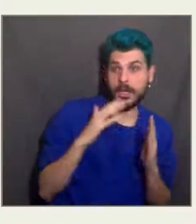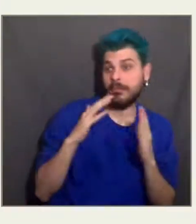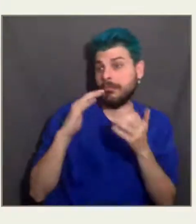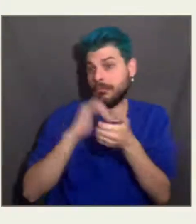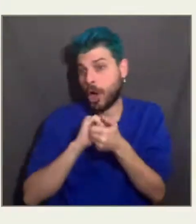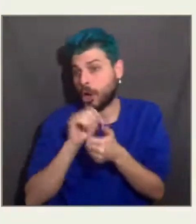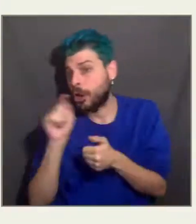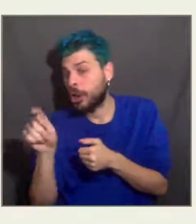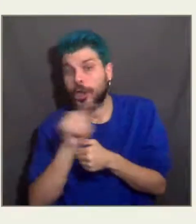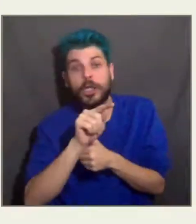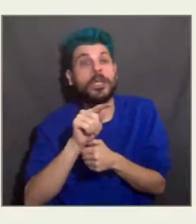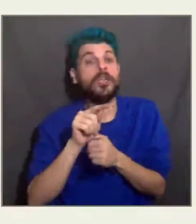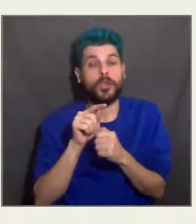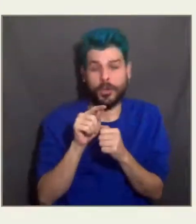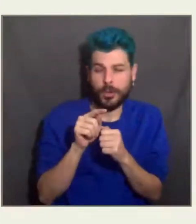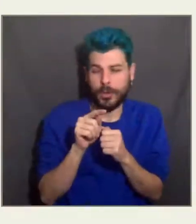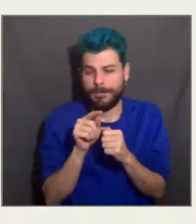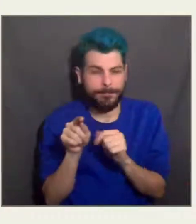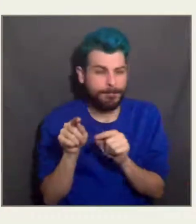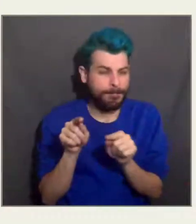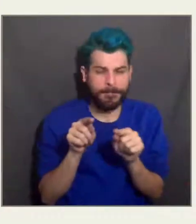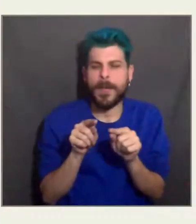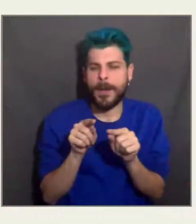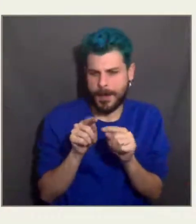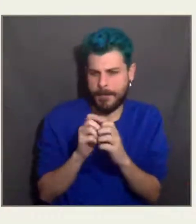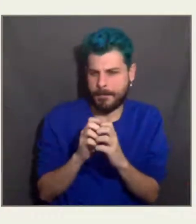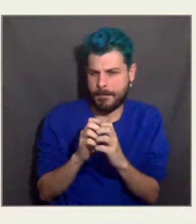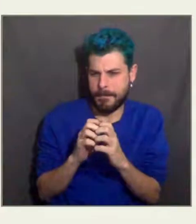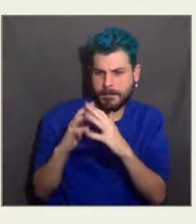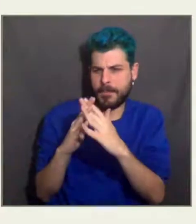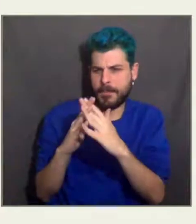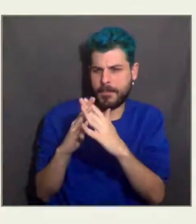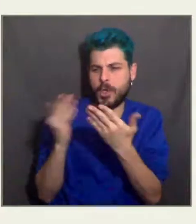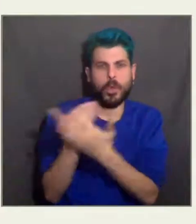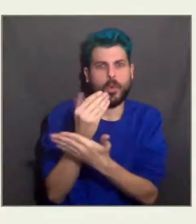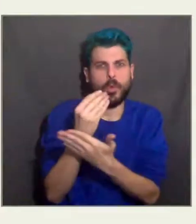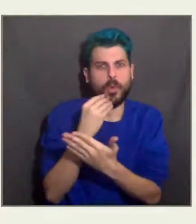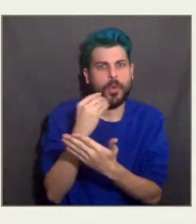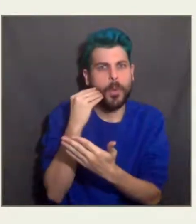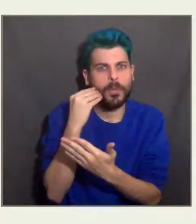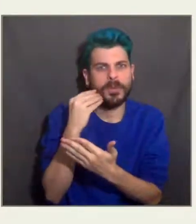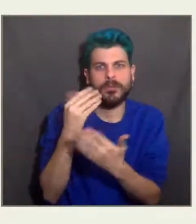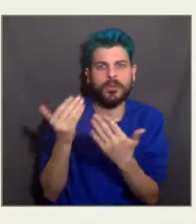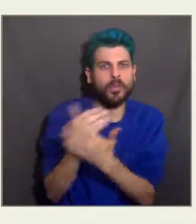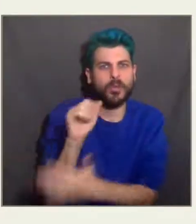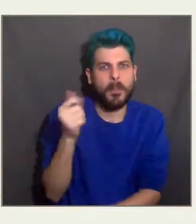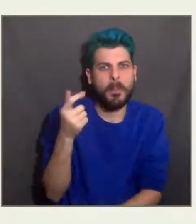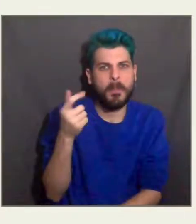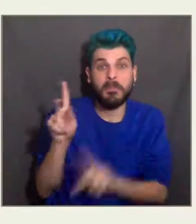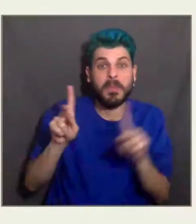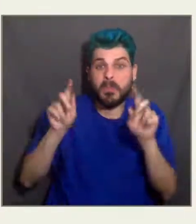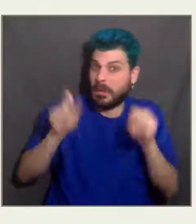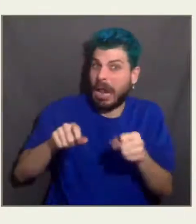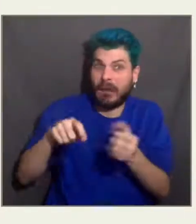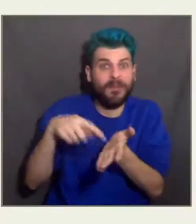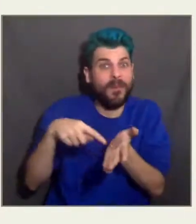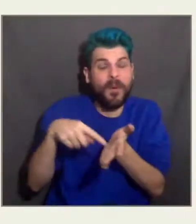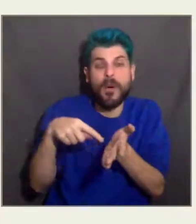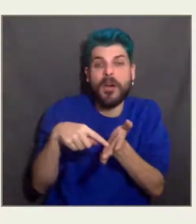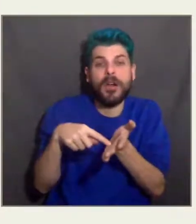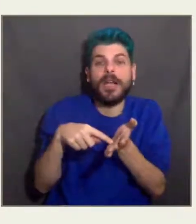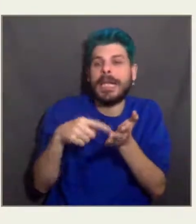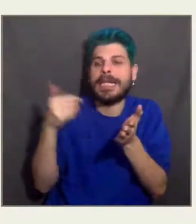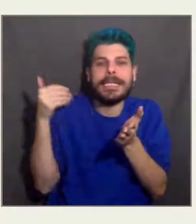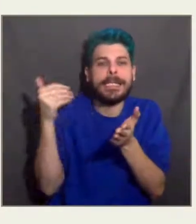affordable housing, as well as just high-density, transit-oriented development. It means that in the